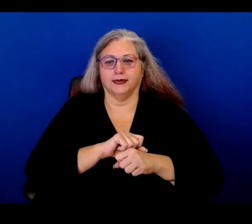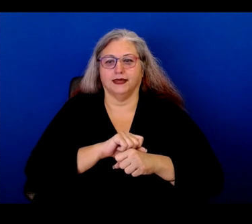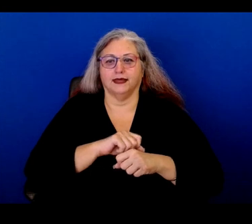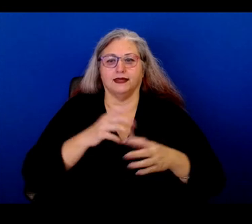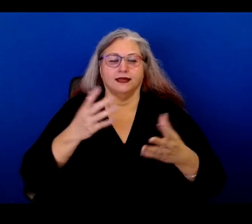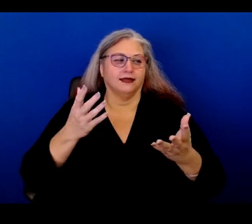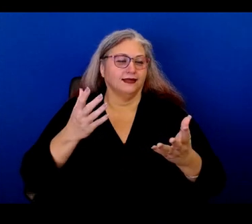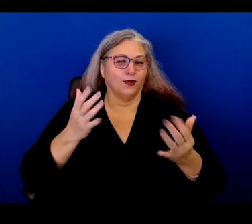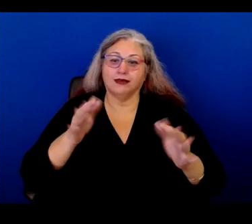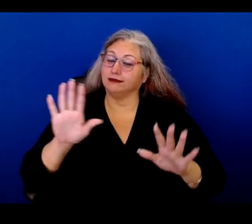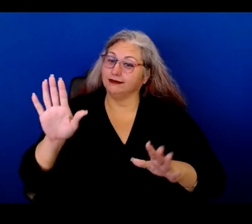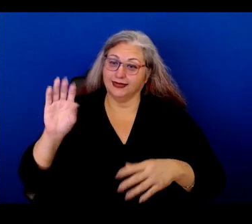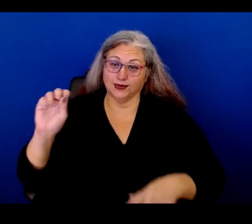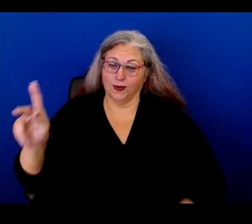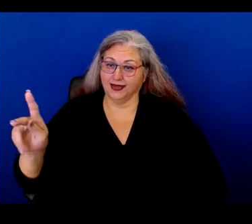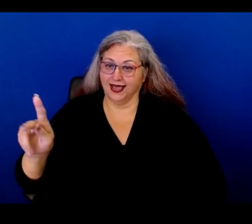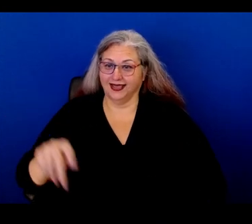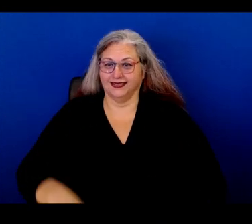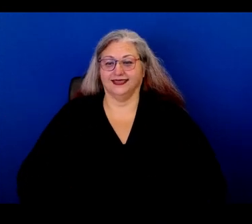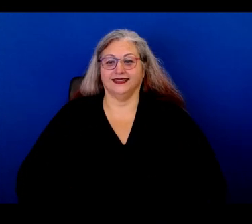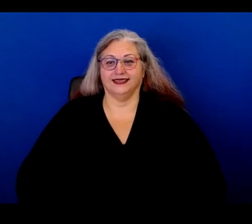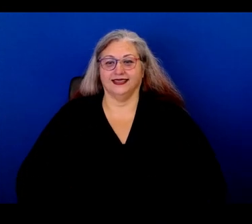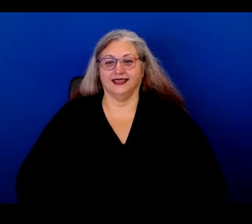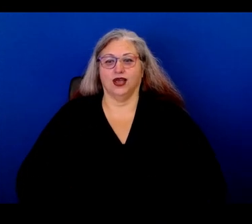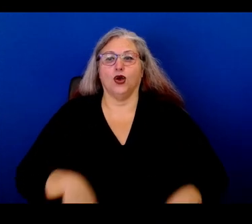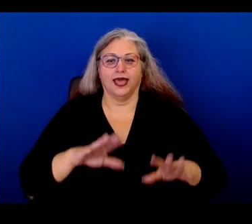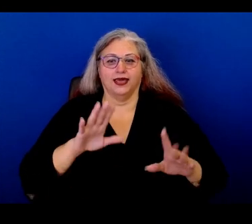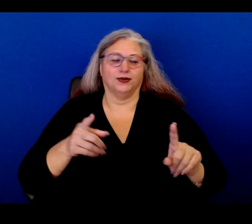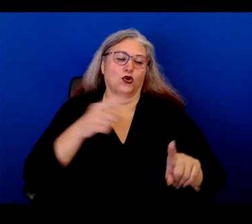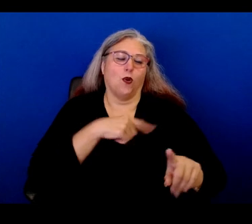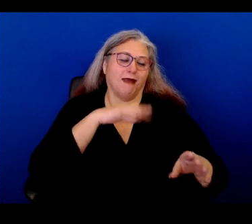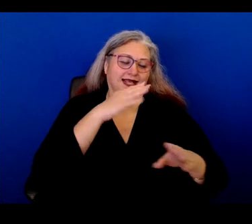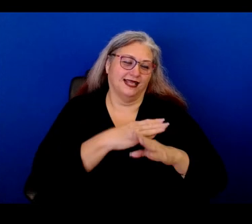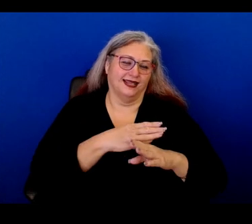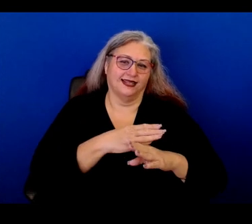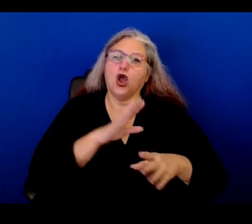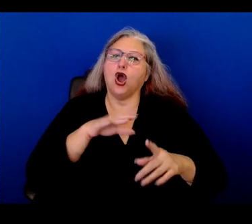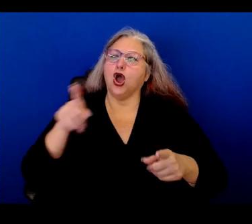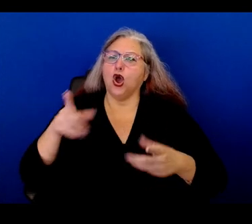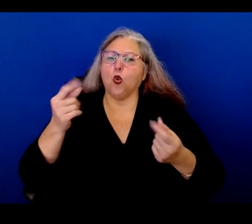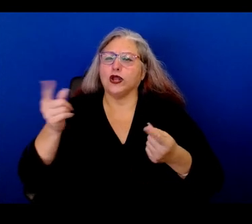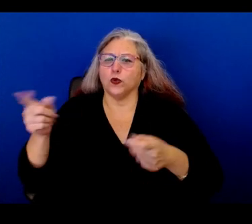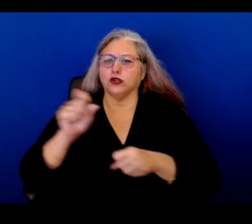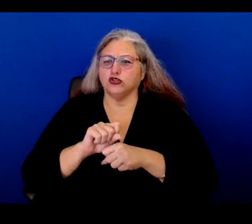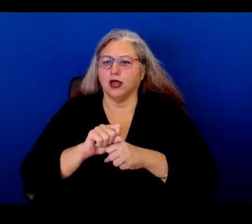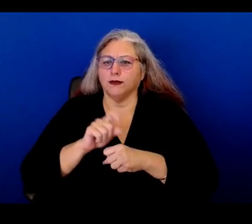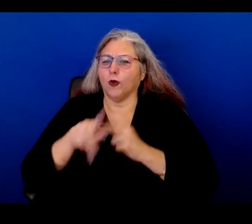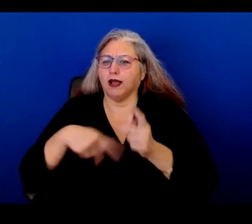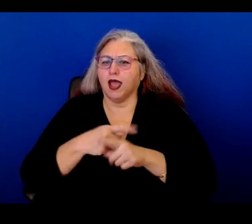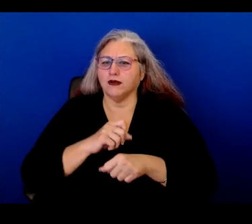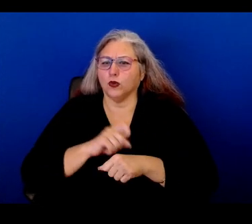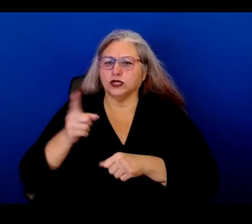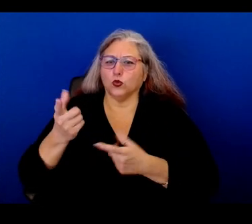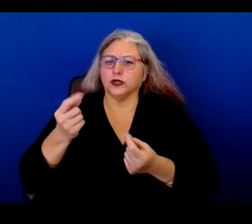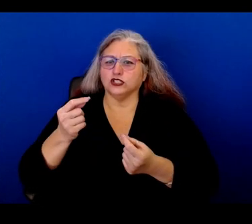why are, it's okay. Okay, maybe we'll go to my. What does she? What does she do at her job? What are some